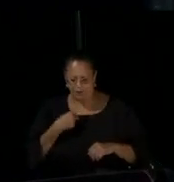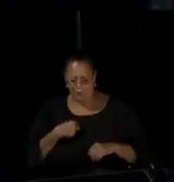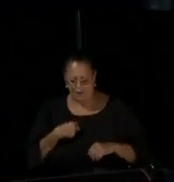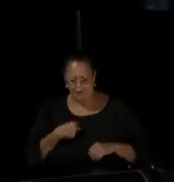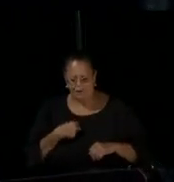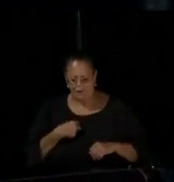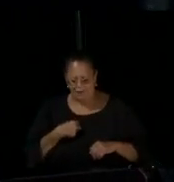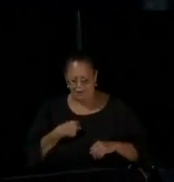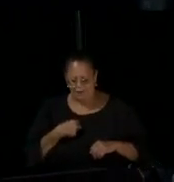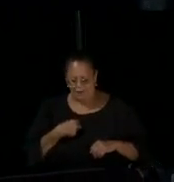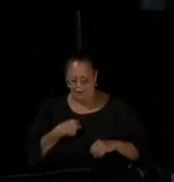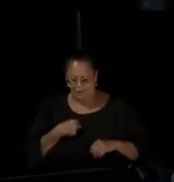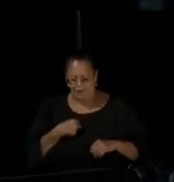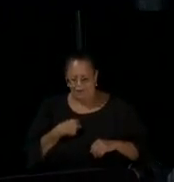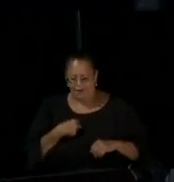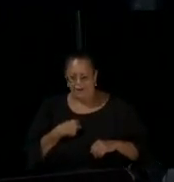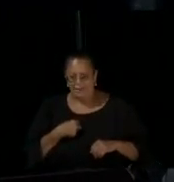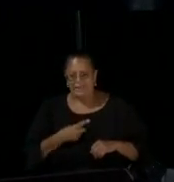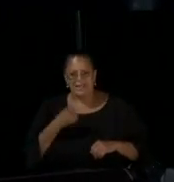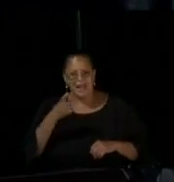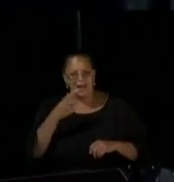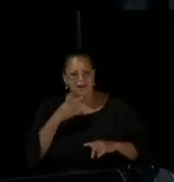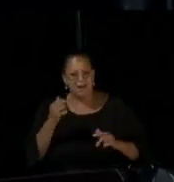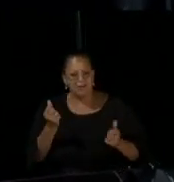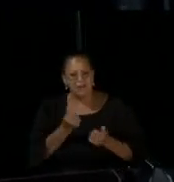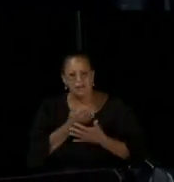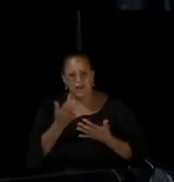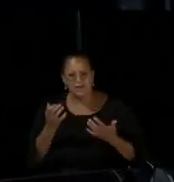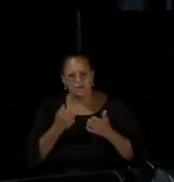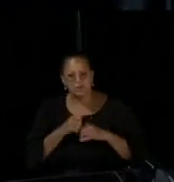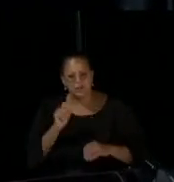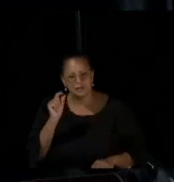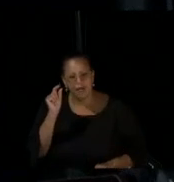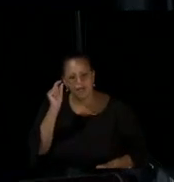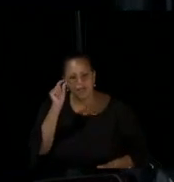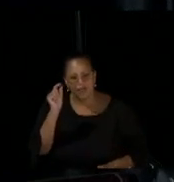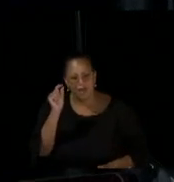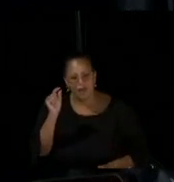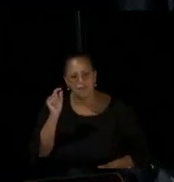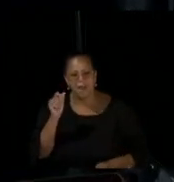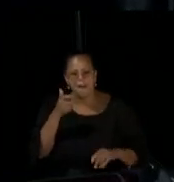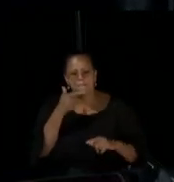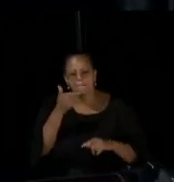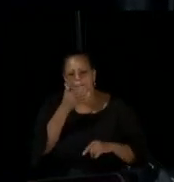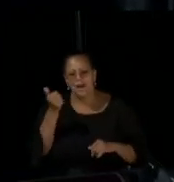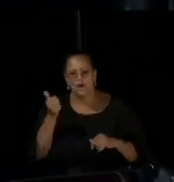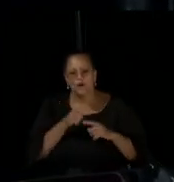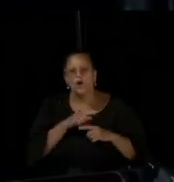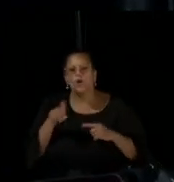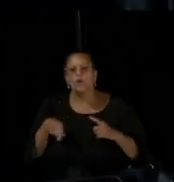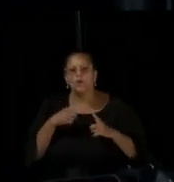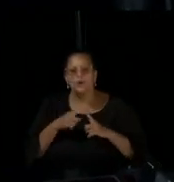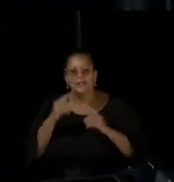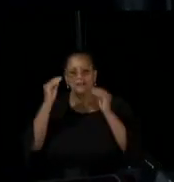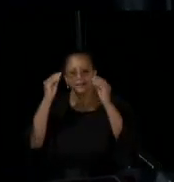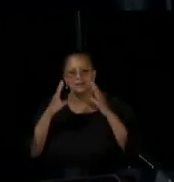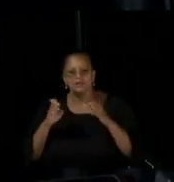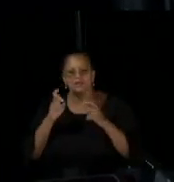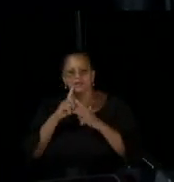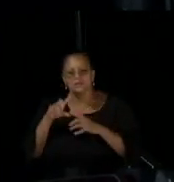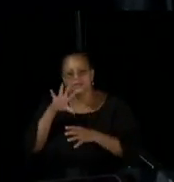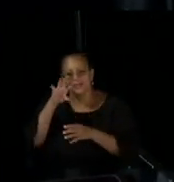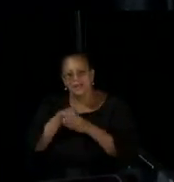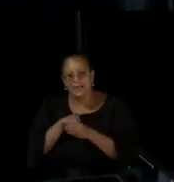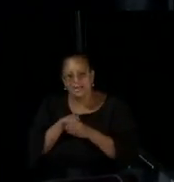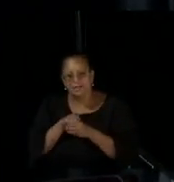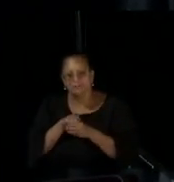that as everything was just a little bit better when his teacher was in it. Now